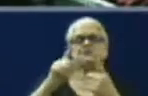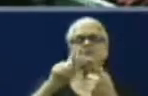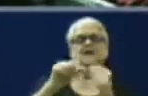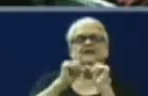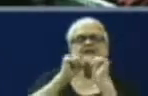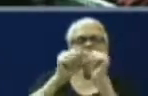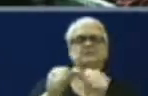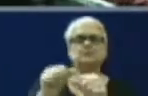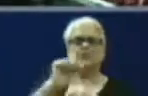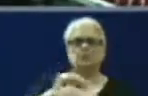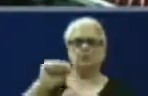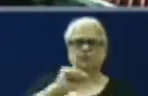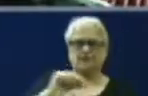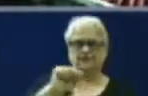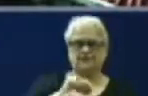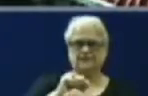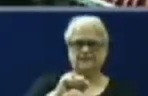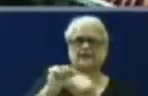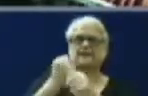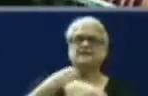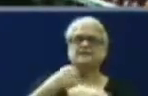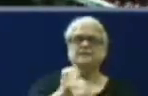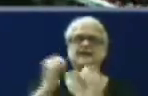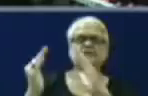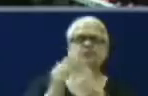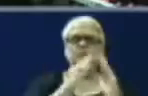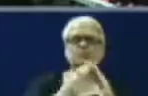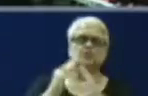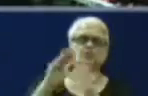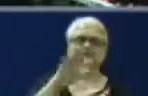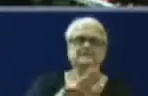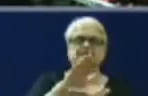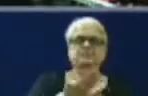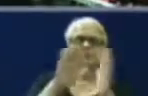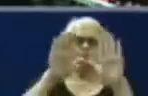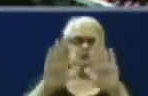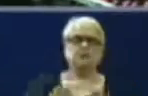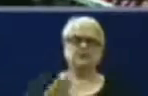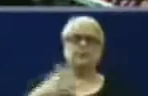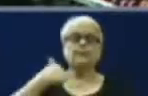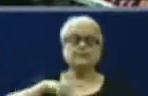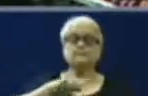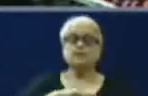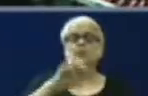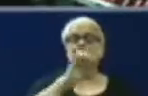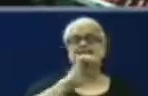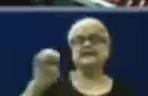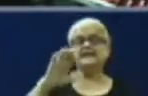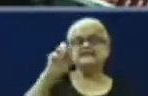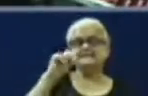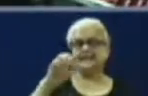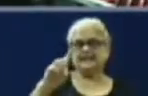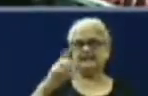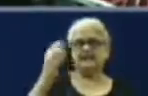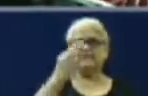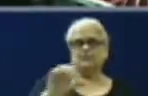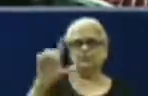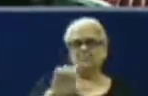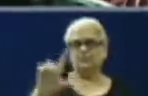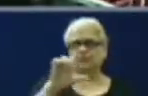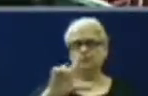tirelessly working to make their community and schools great. We are the East End of Louisville. We